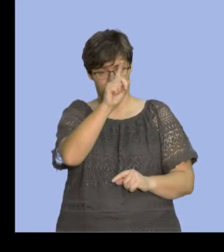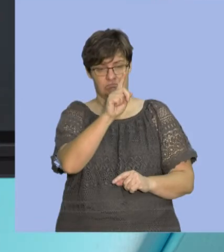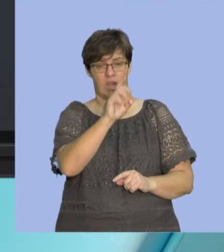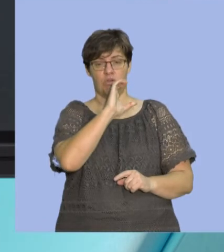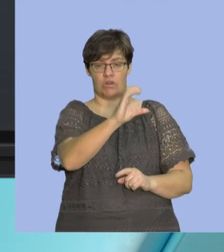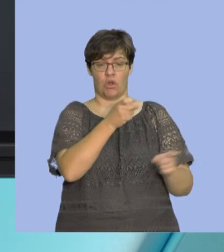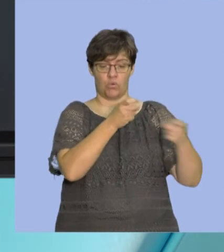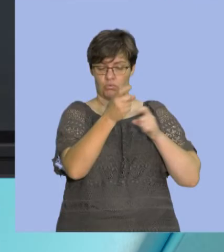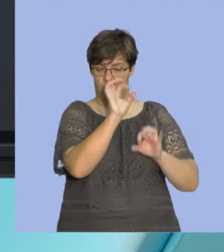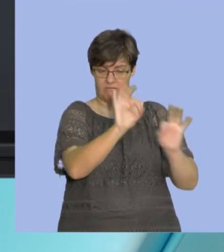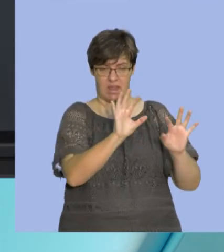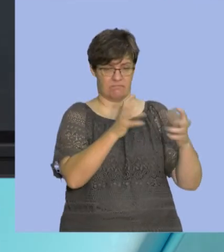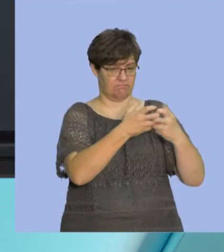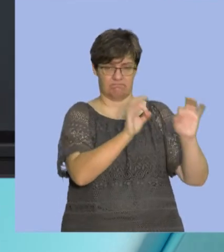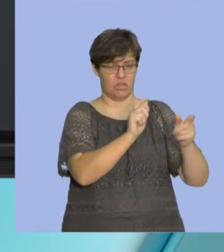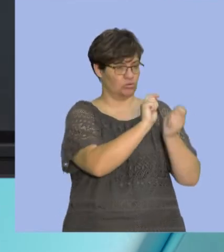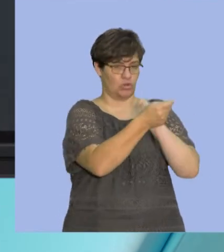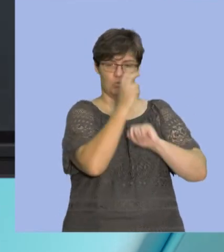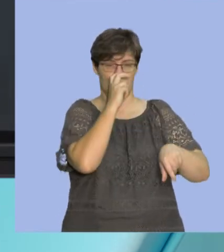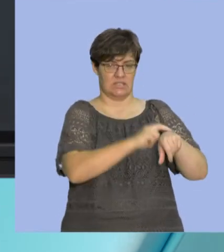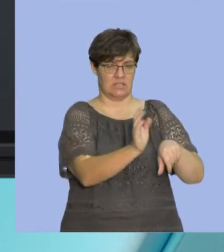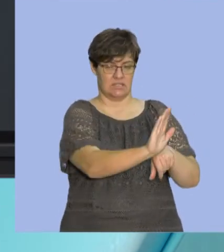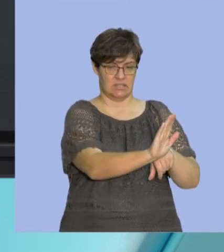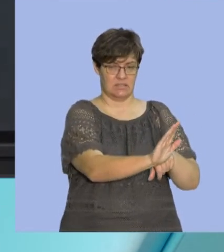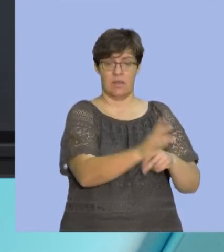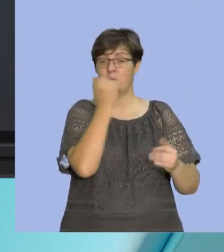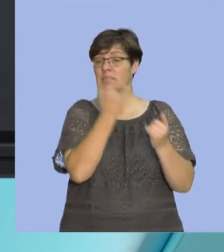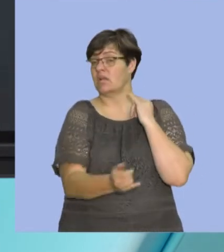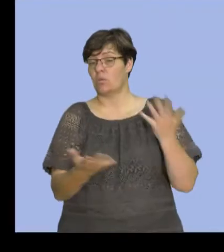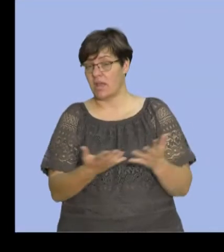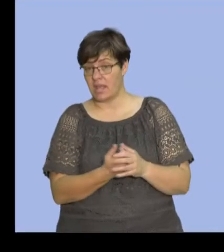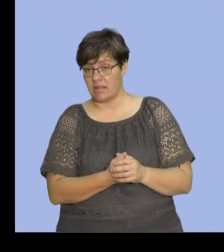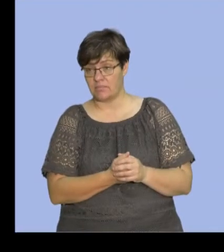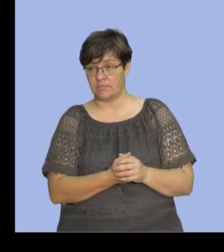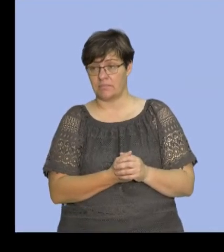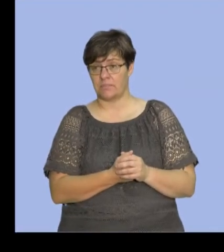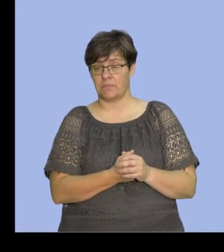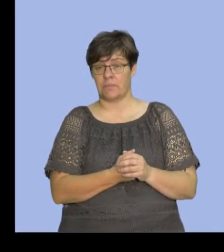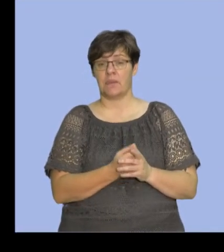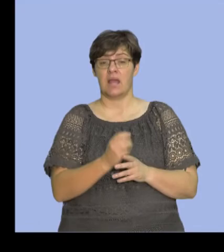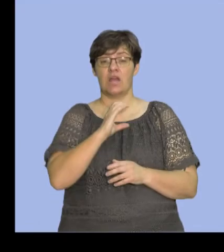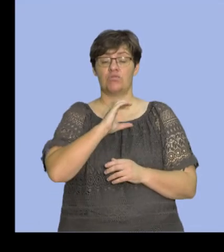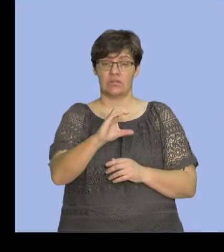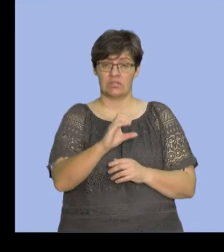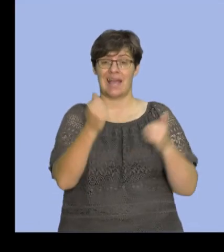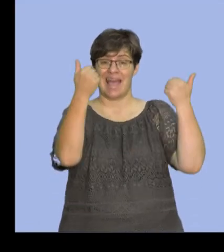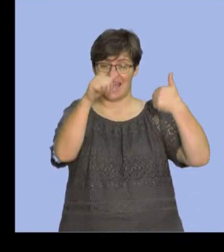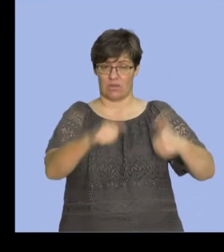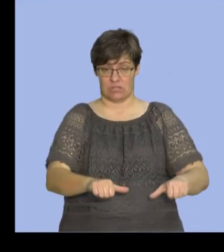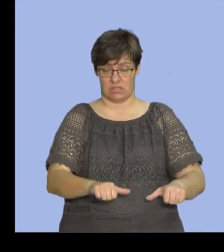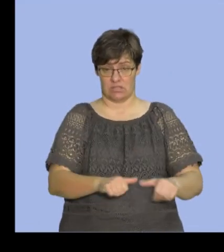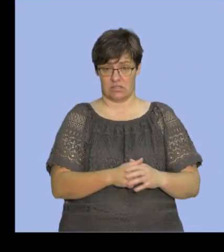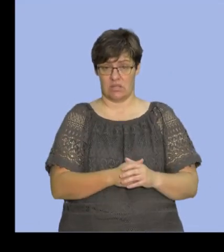control is correct, needs no change. Where was the error? The error was made in the creditor's account. That